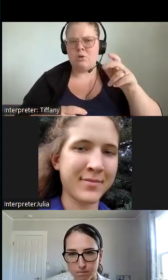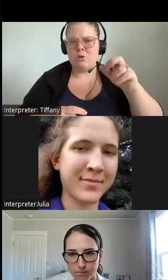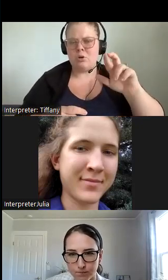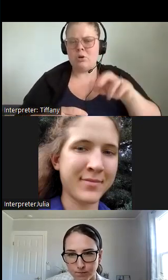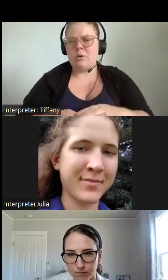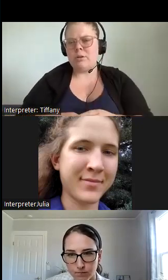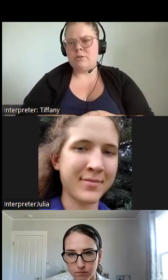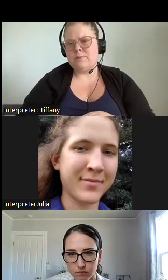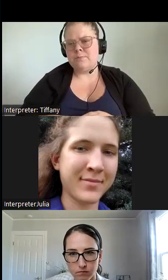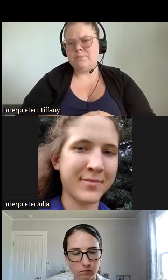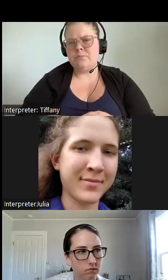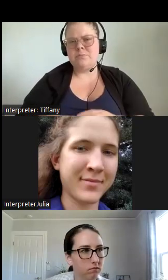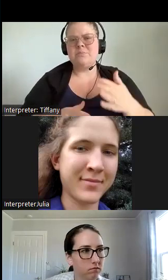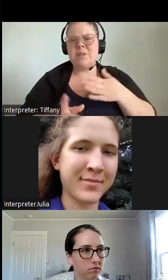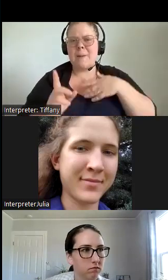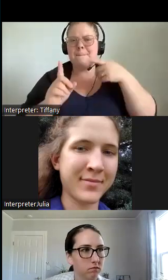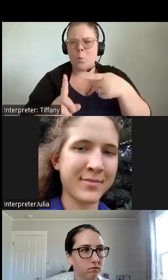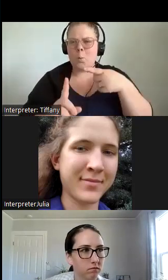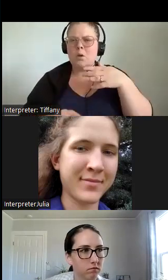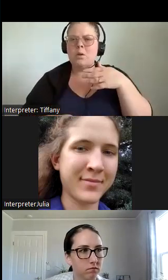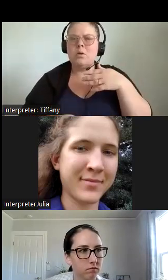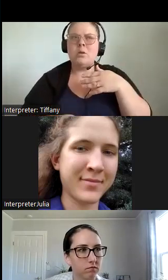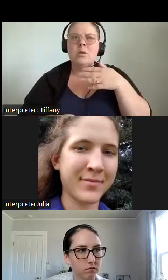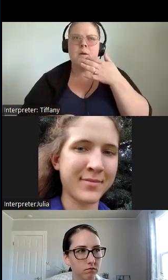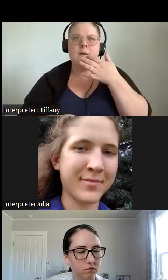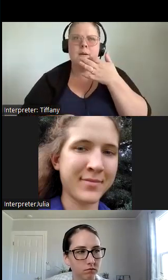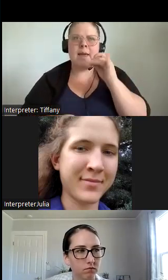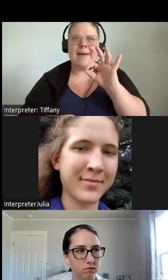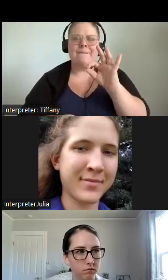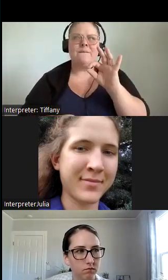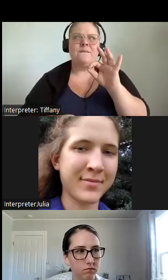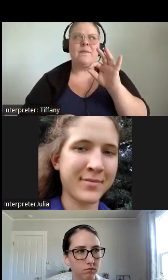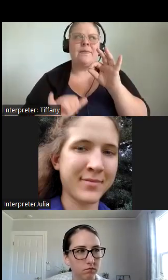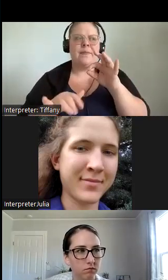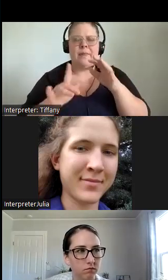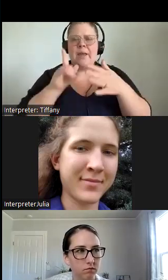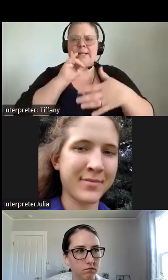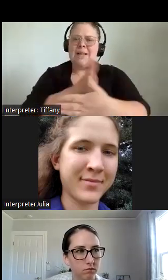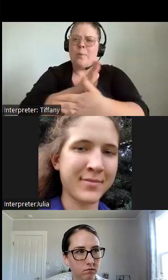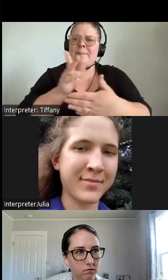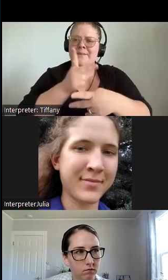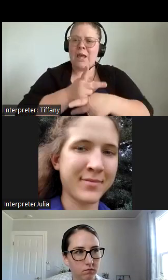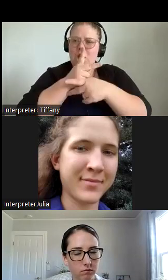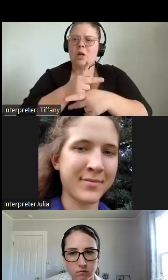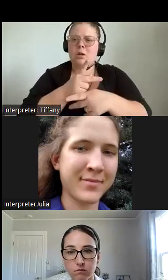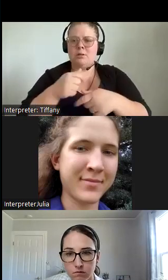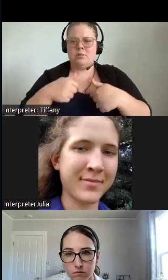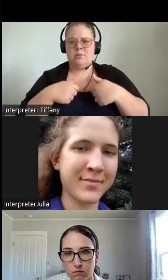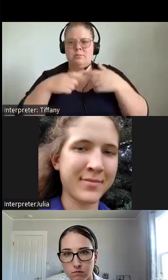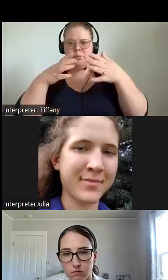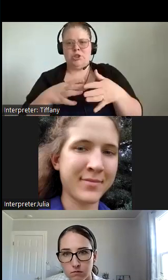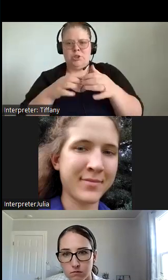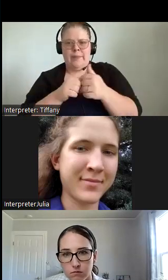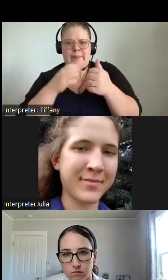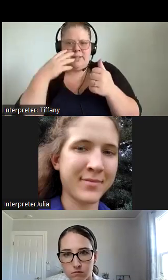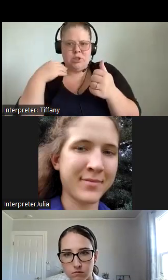What I'm getting at, is it covered like under the continuum of care? Because as somebody with lived experience,